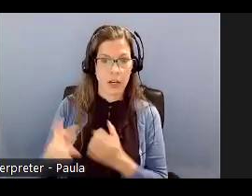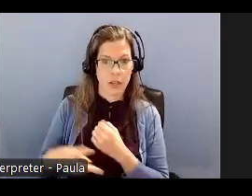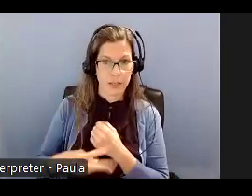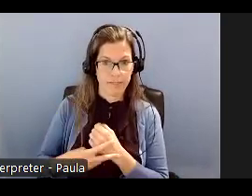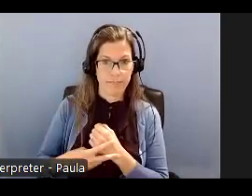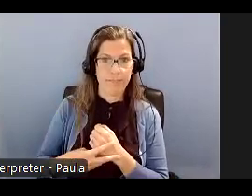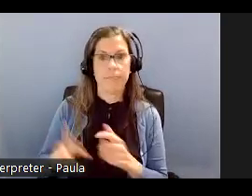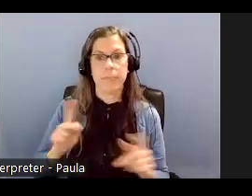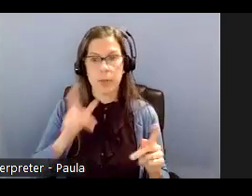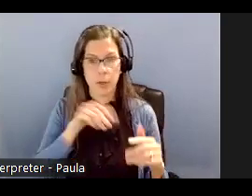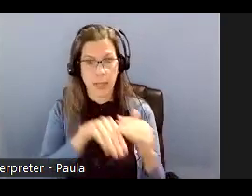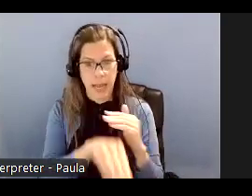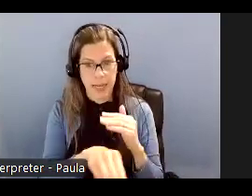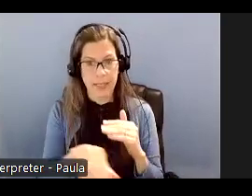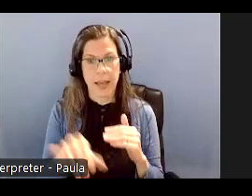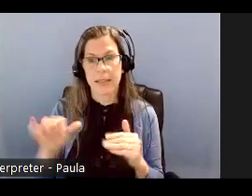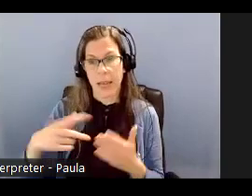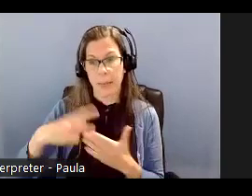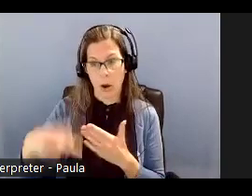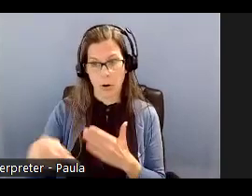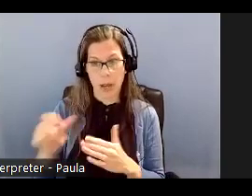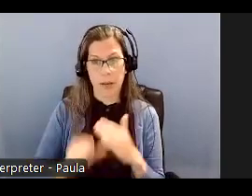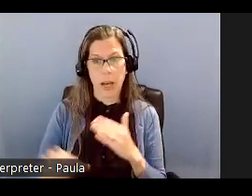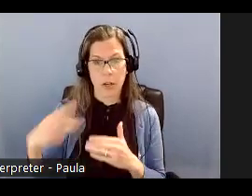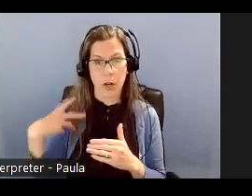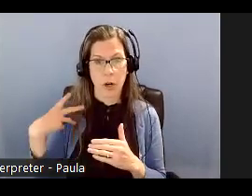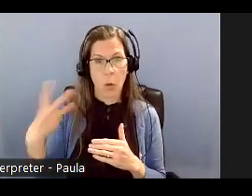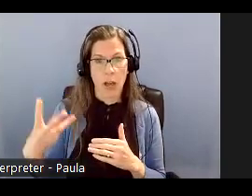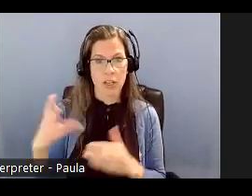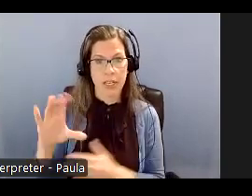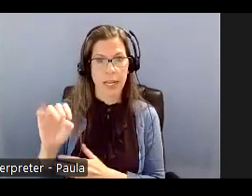be accessing the Apple Health Expansion program through Washington Connections.